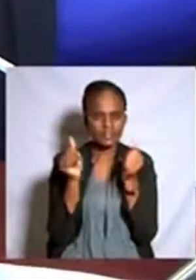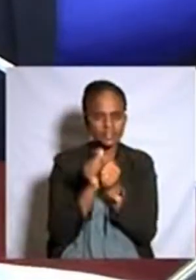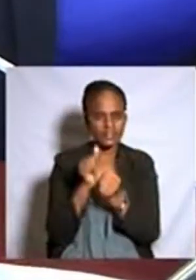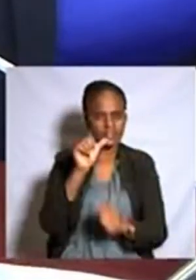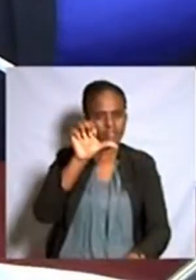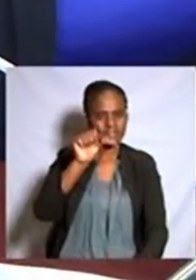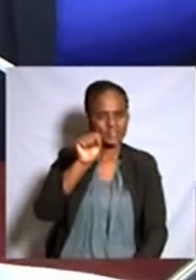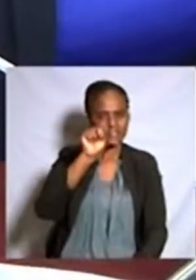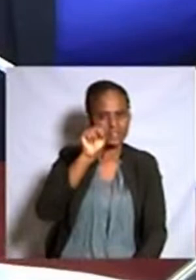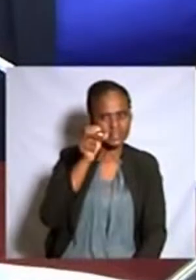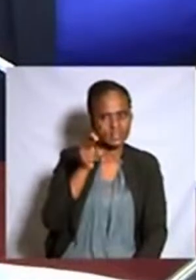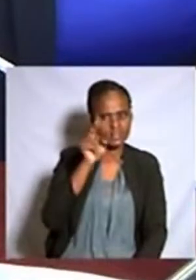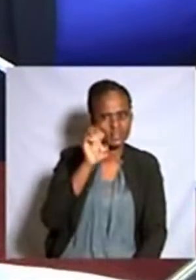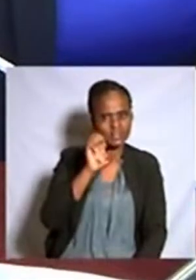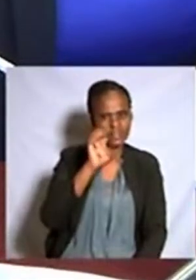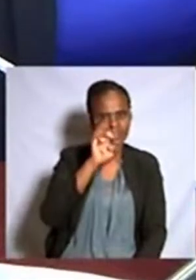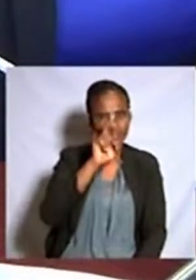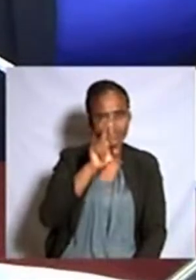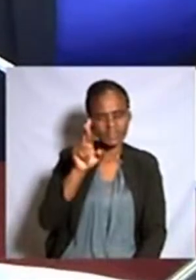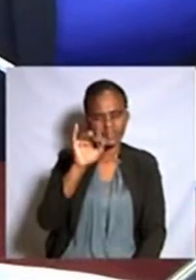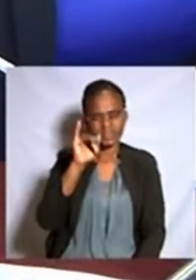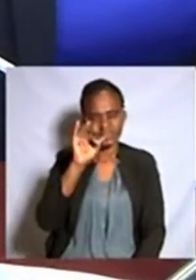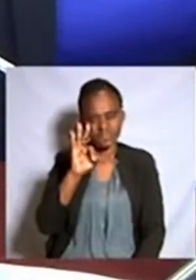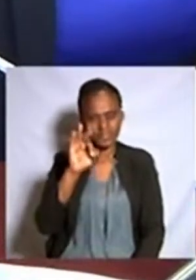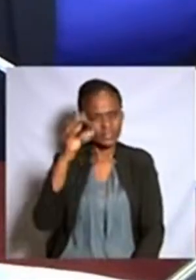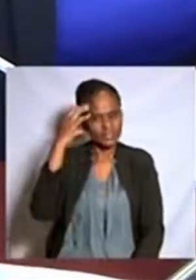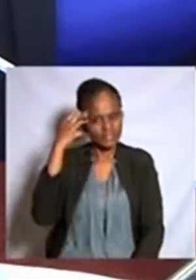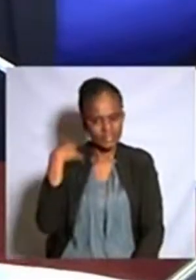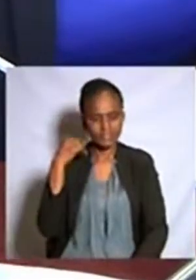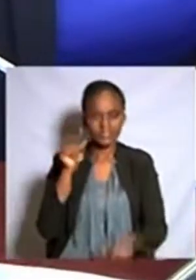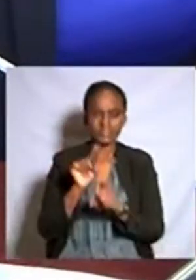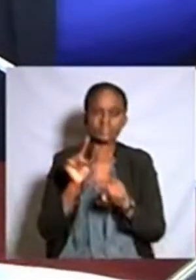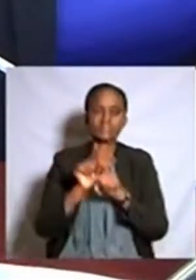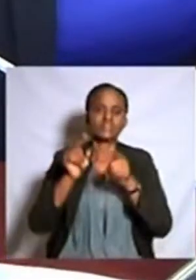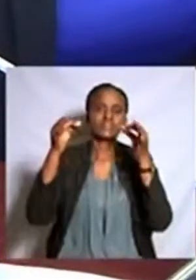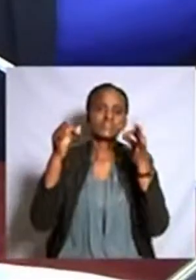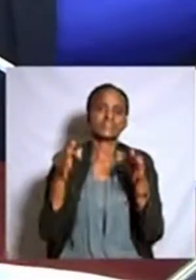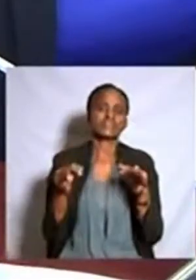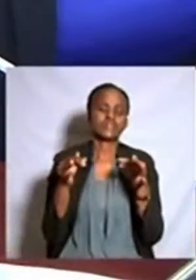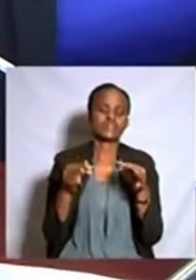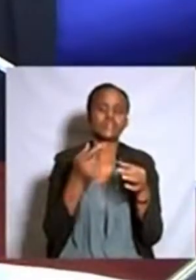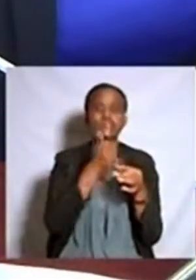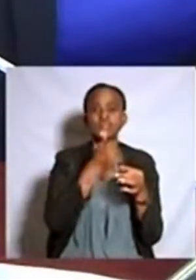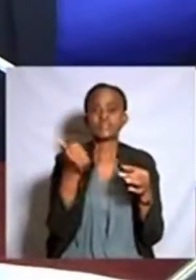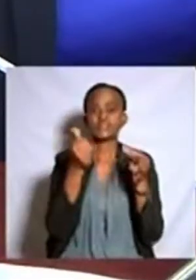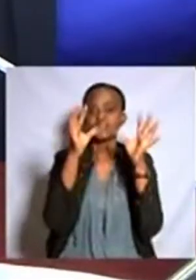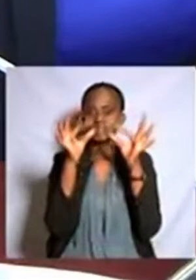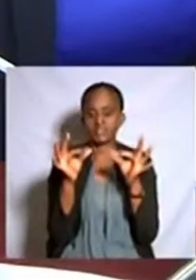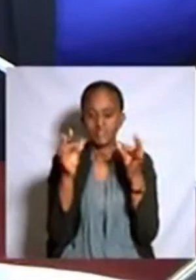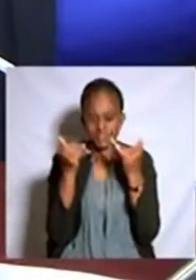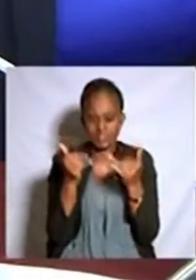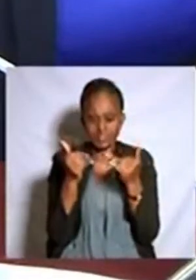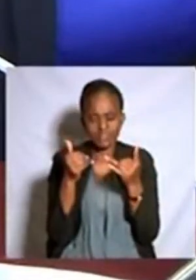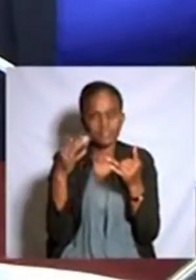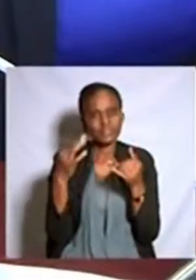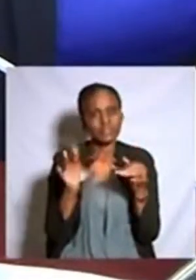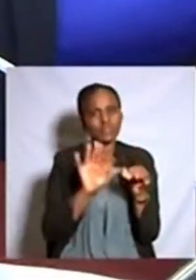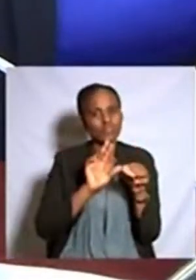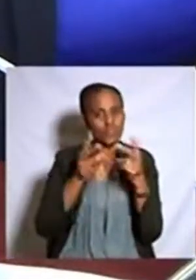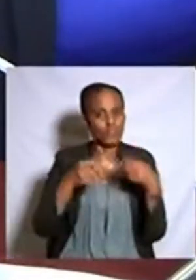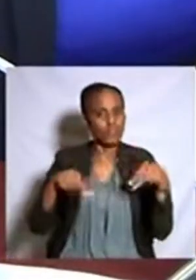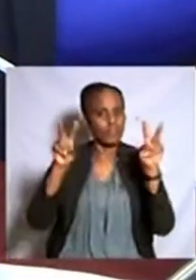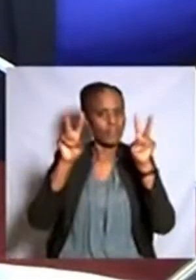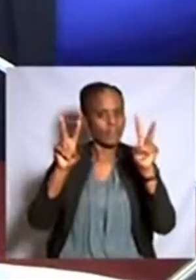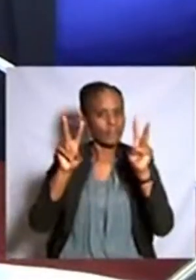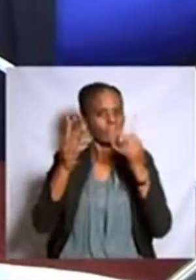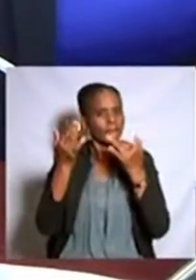office to facilitate repossession. 1 account is on consent judgment. 1 account has been voluntarily surrendered